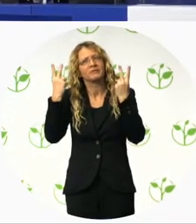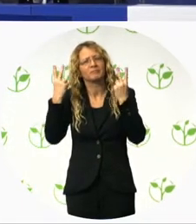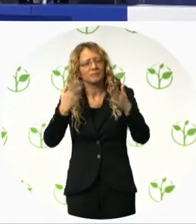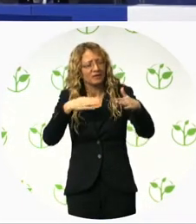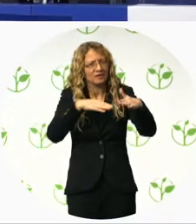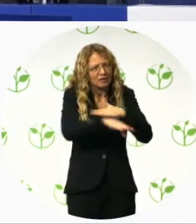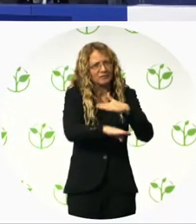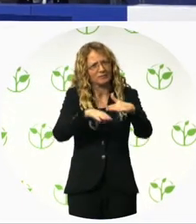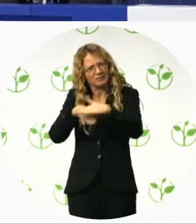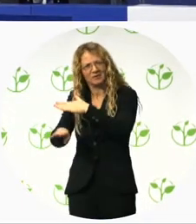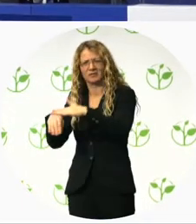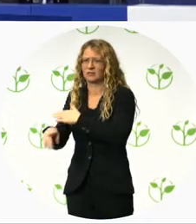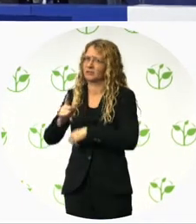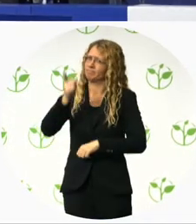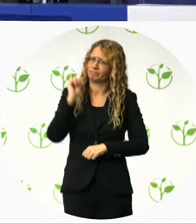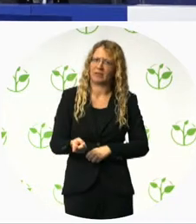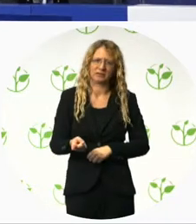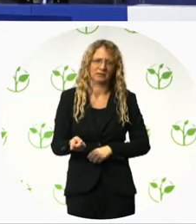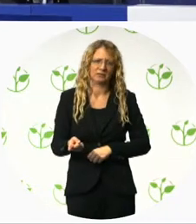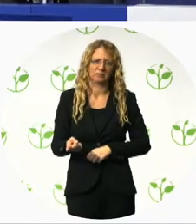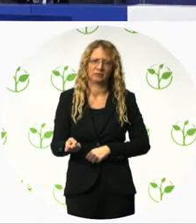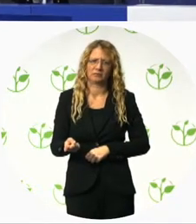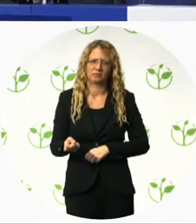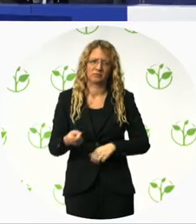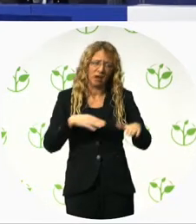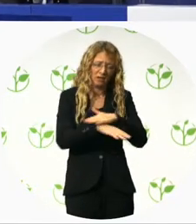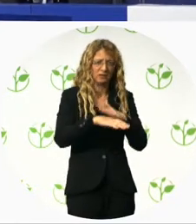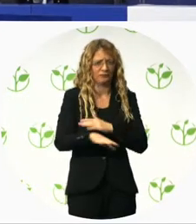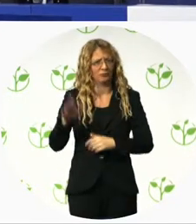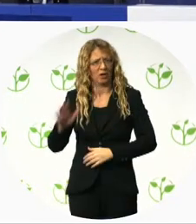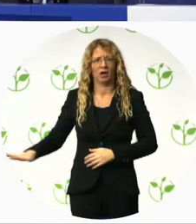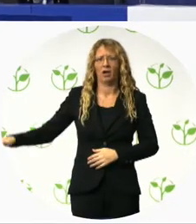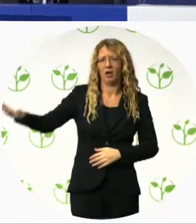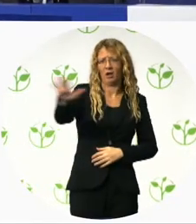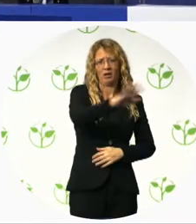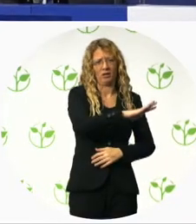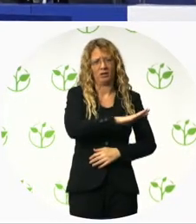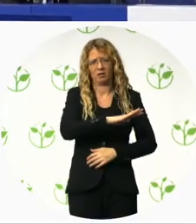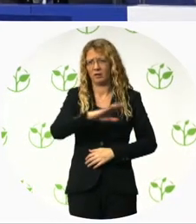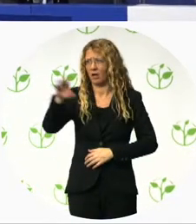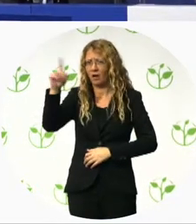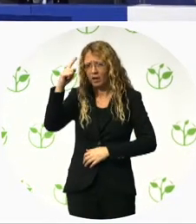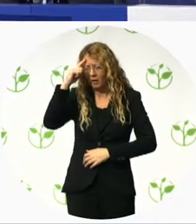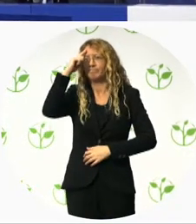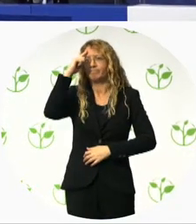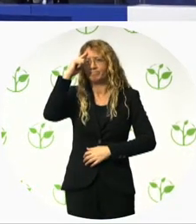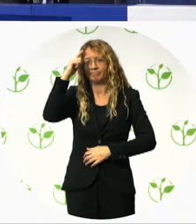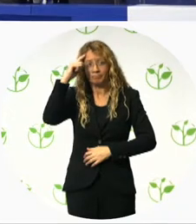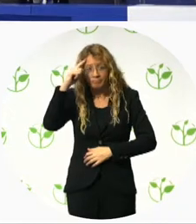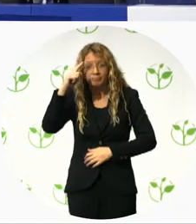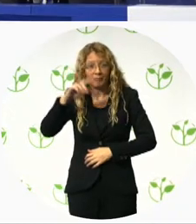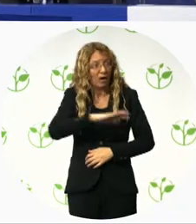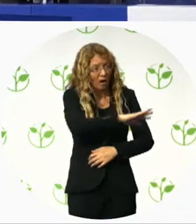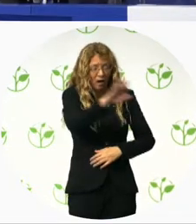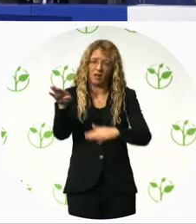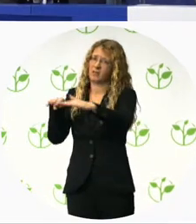Think about what you can be done, the power. We talk about the value of the diversity, and the value of diversity must be shared.